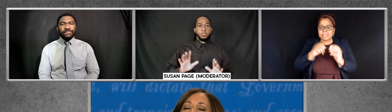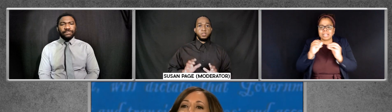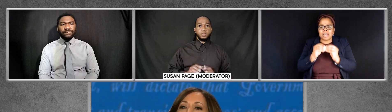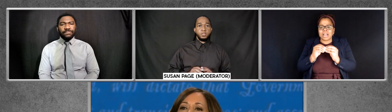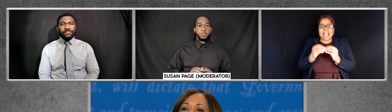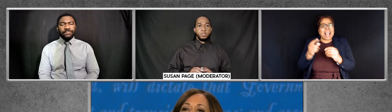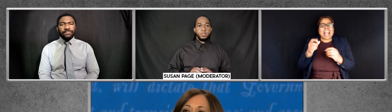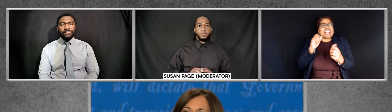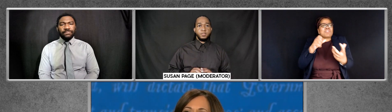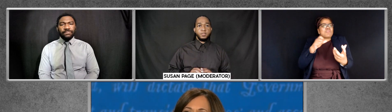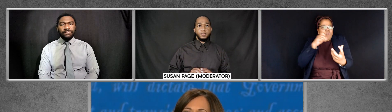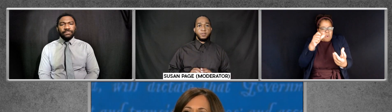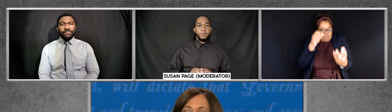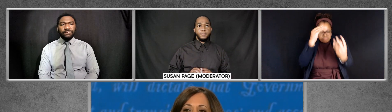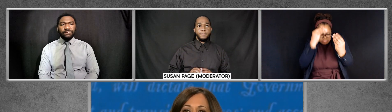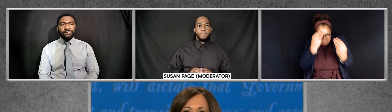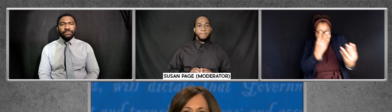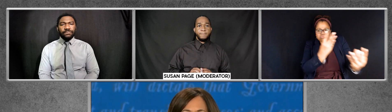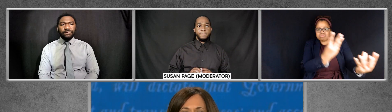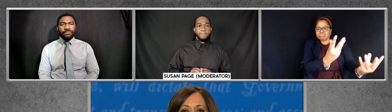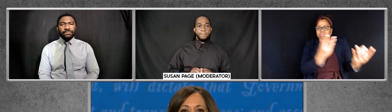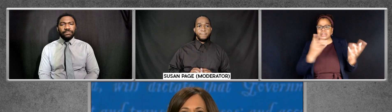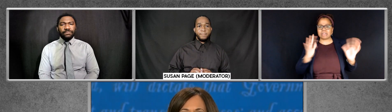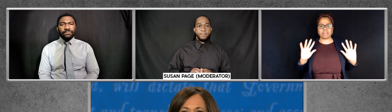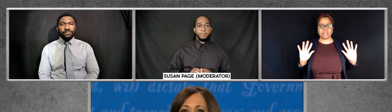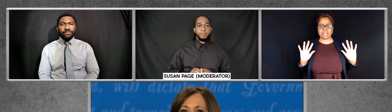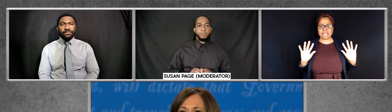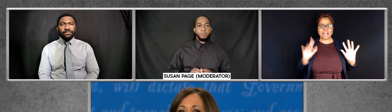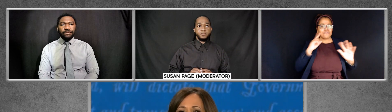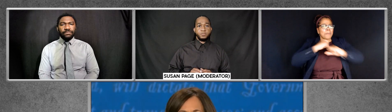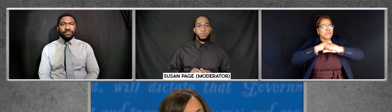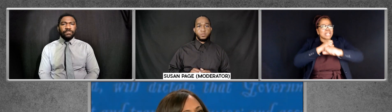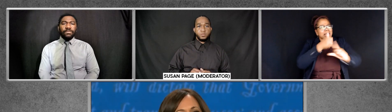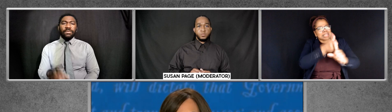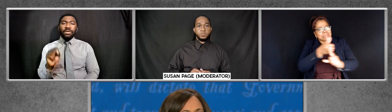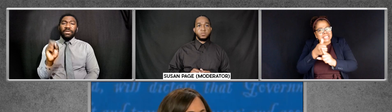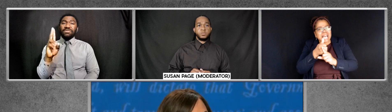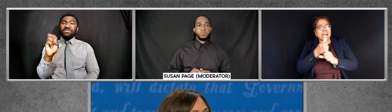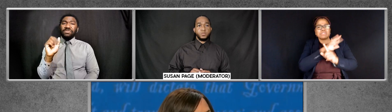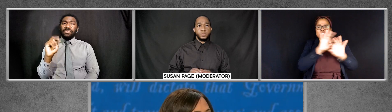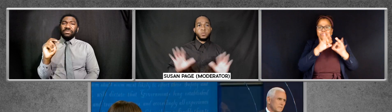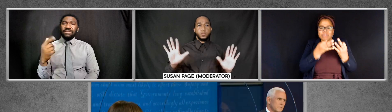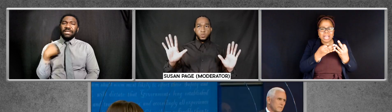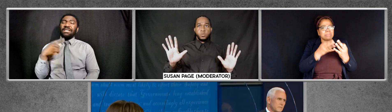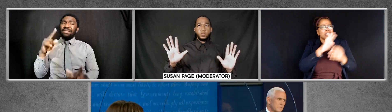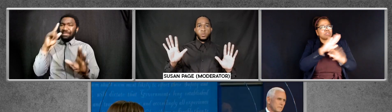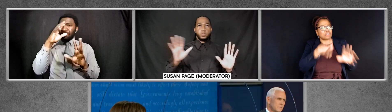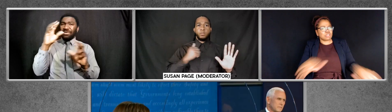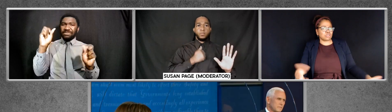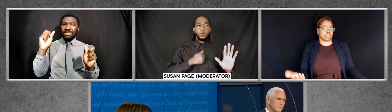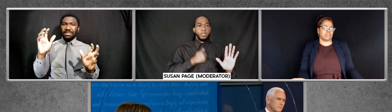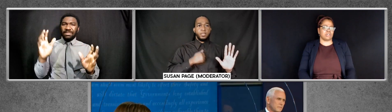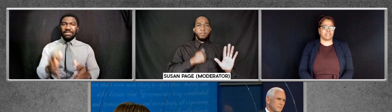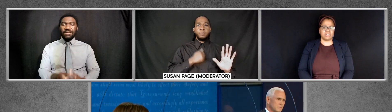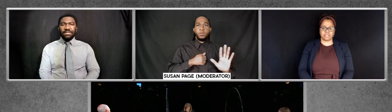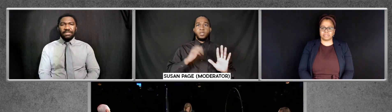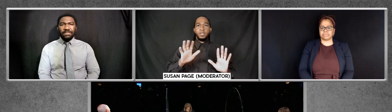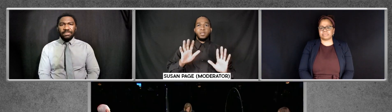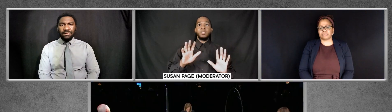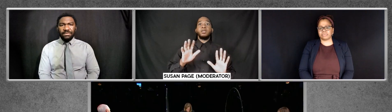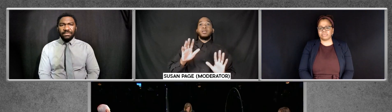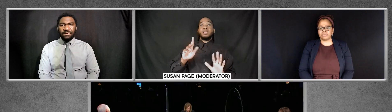with the information they need to help themselves to protect their parents and their children. Kamala Harris, Senator Harris, I'm